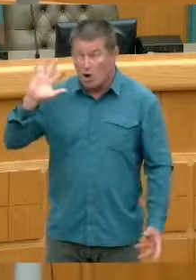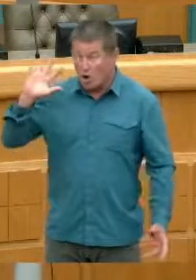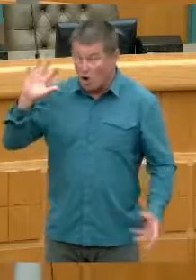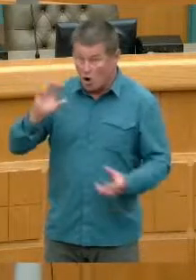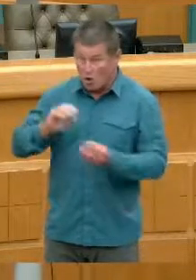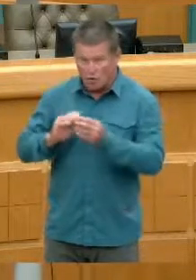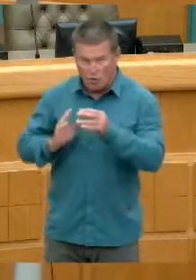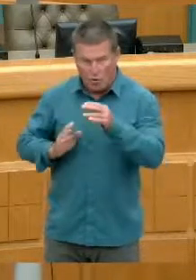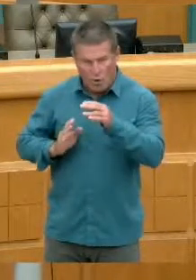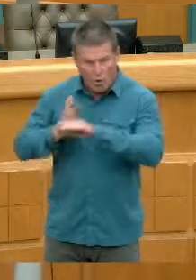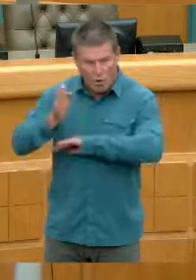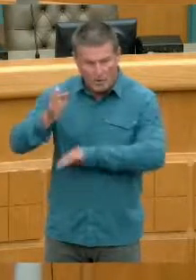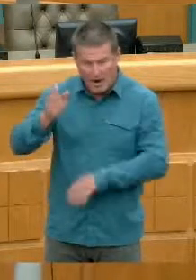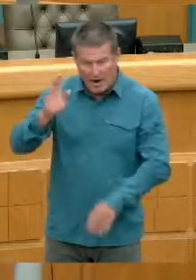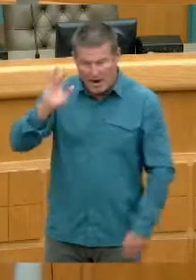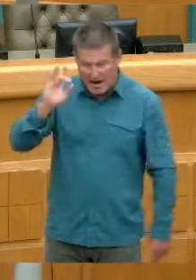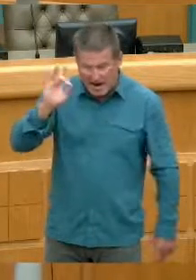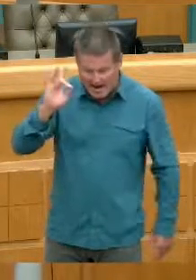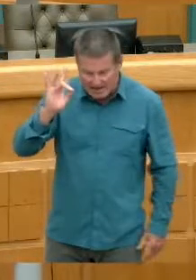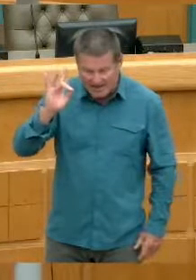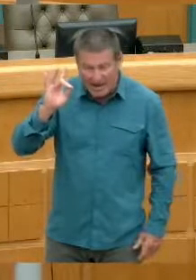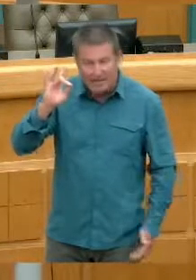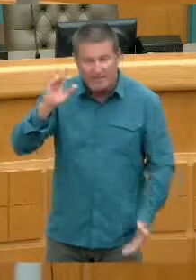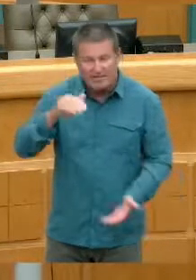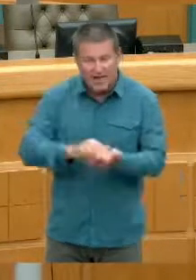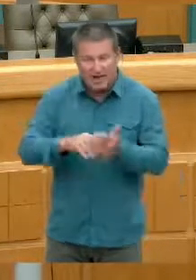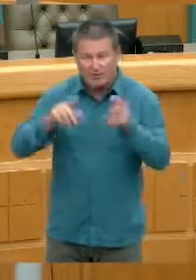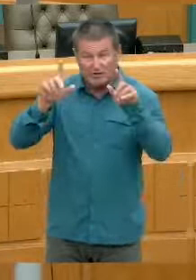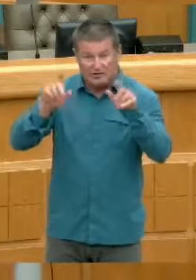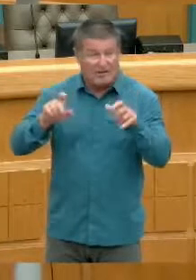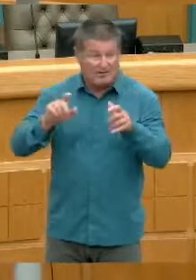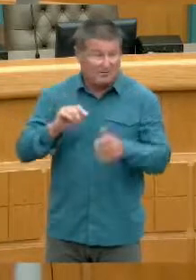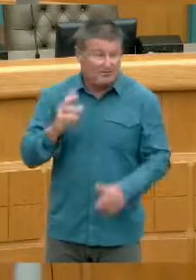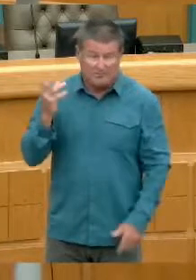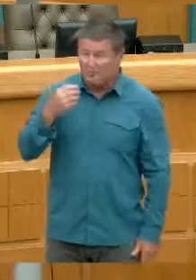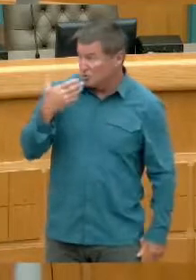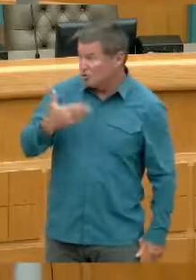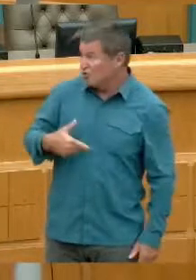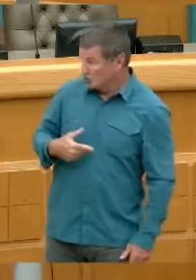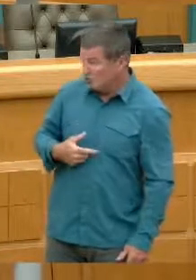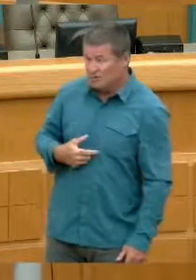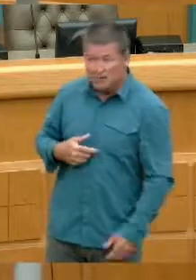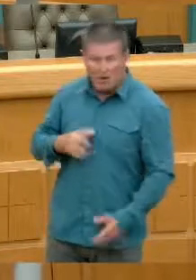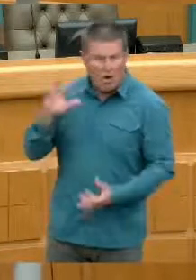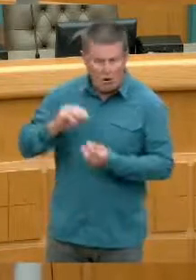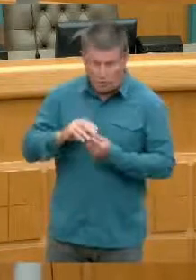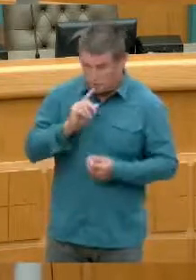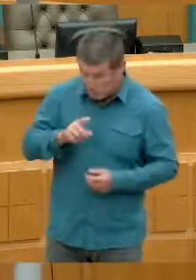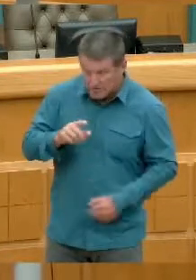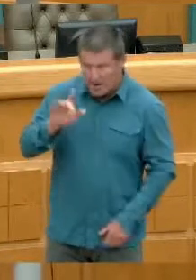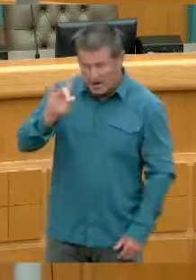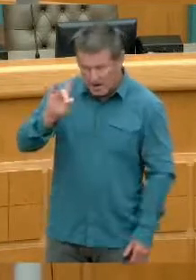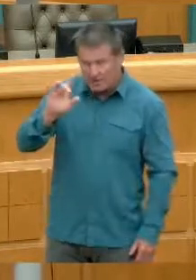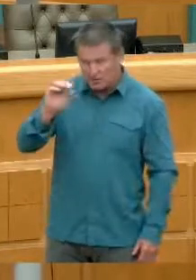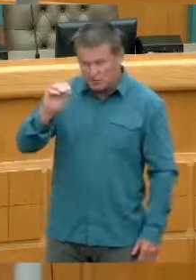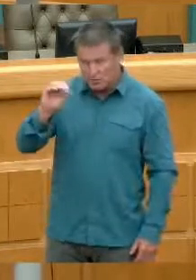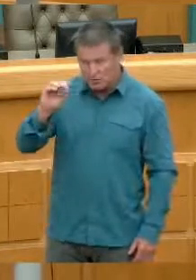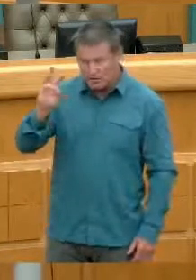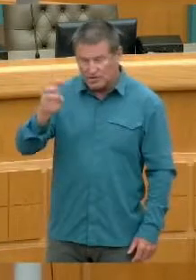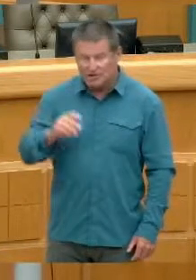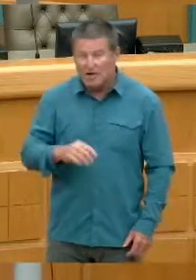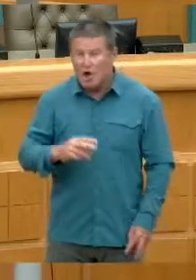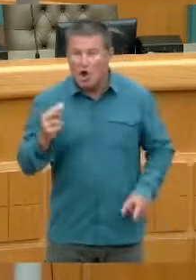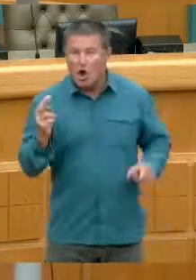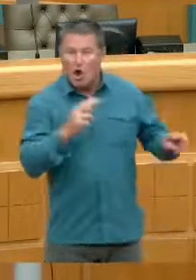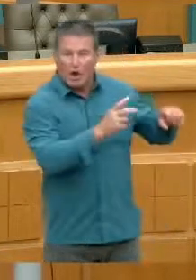so 8,006 since we've been counting, so that's pretty decent for our community. When we look at our donut here,